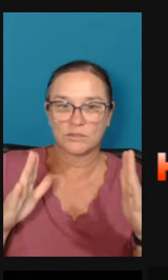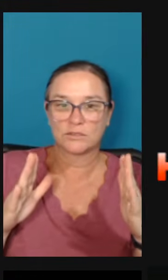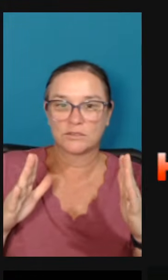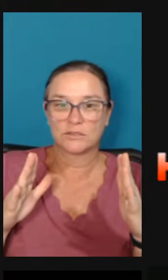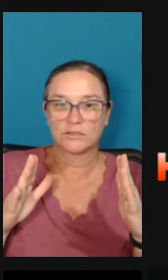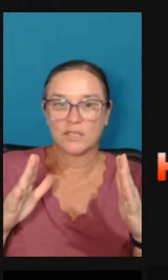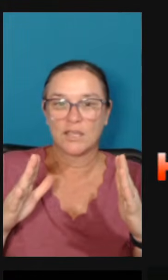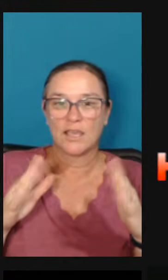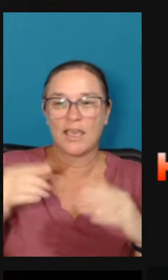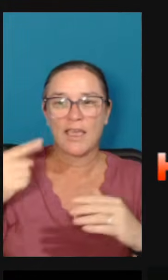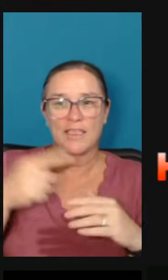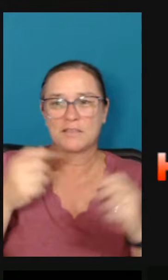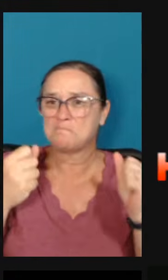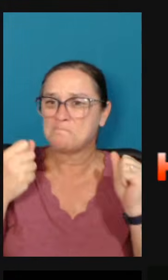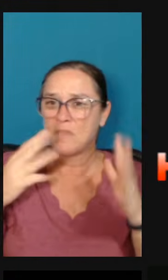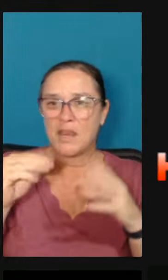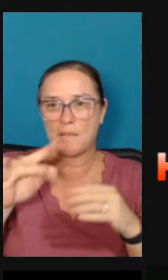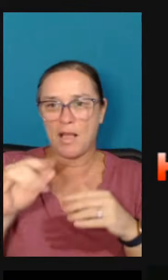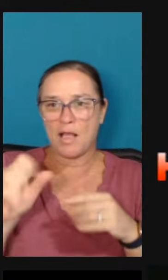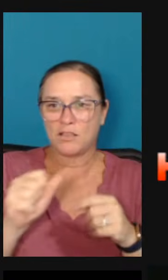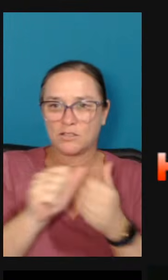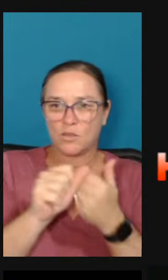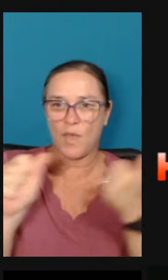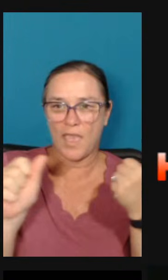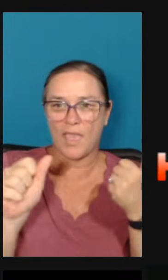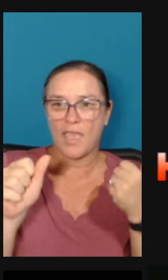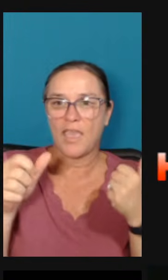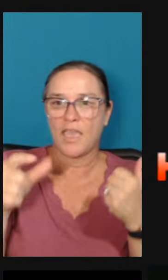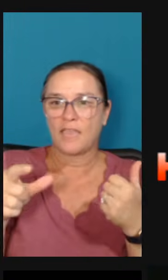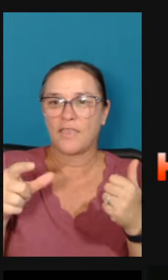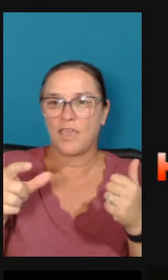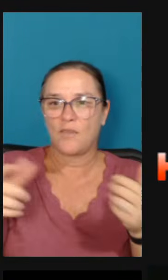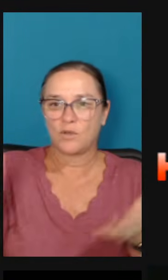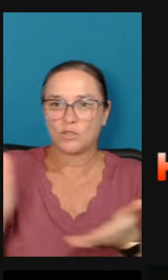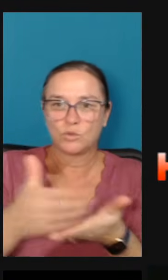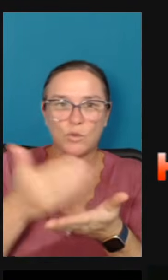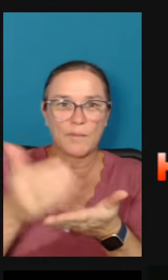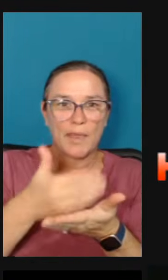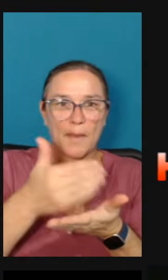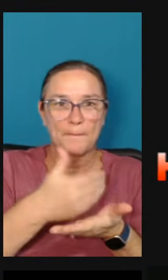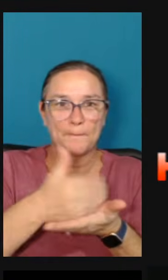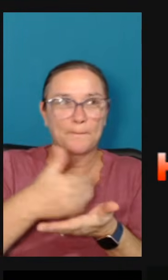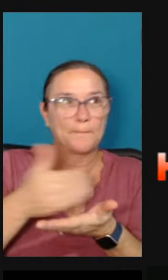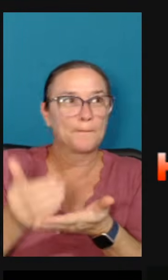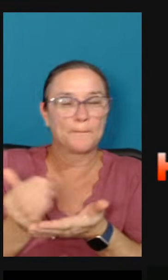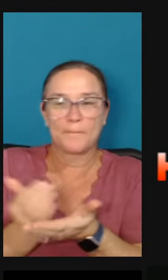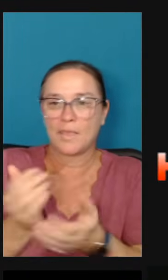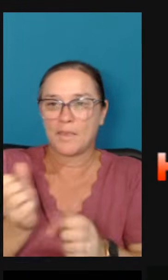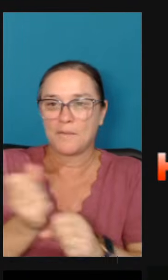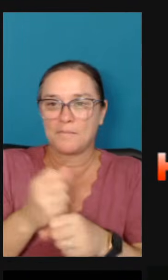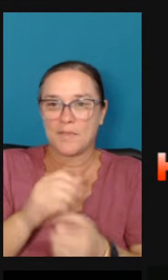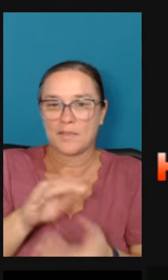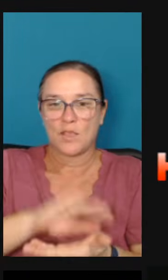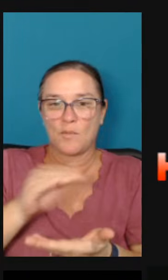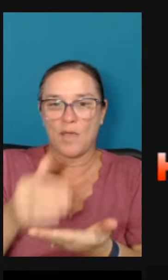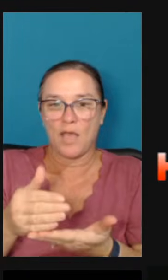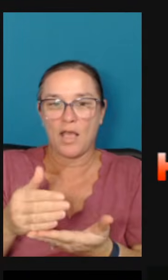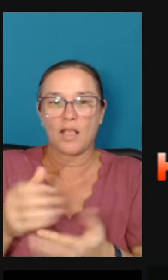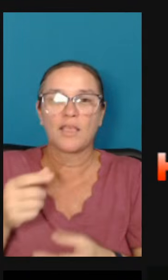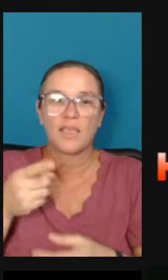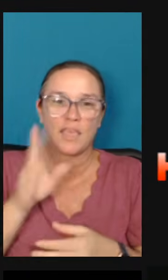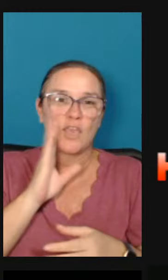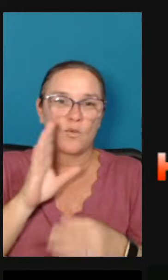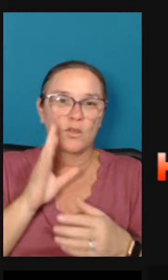tens of miles further away, and just showing how there it's more of a dusting that when you sweep it up, makes a little pile, something like this. So he'll go over more of these